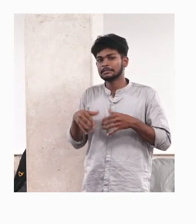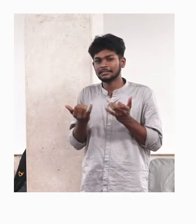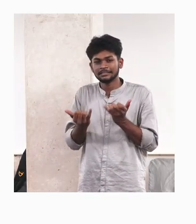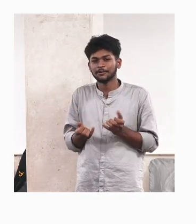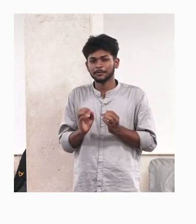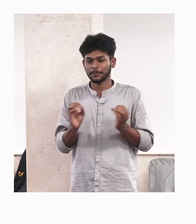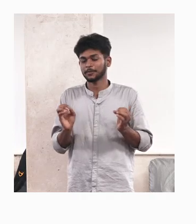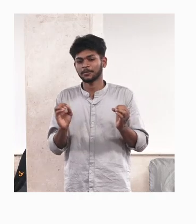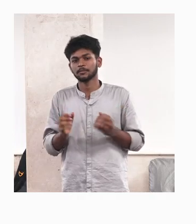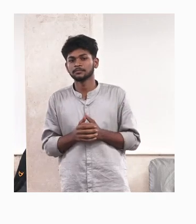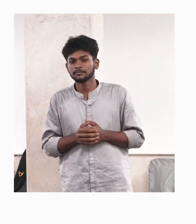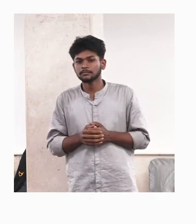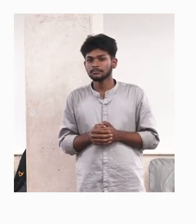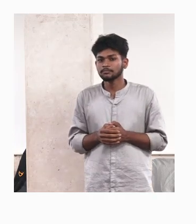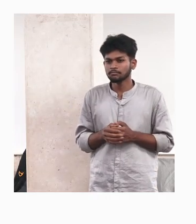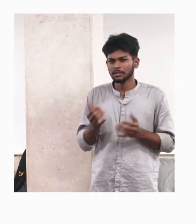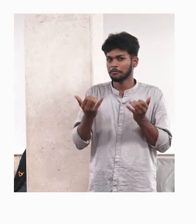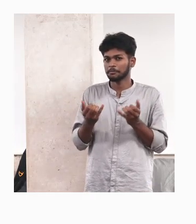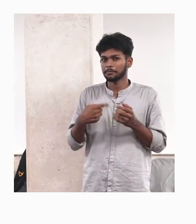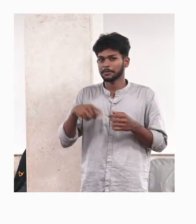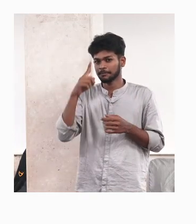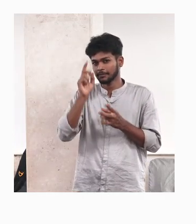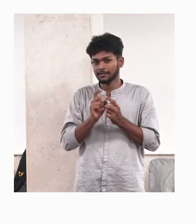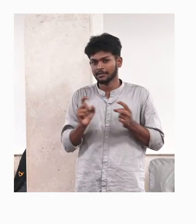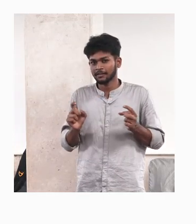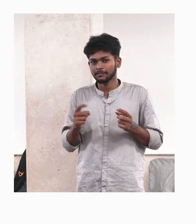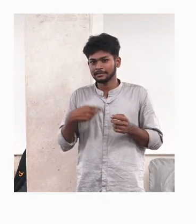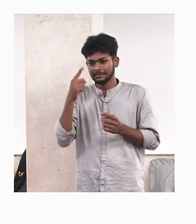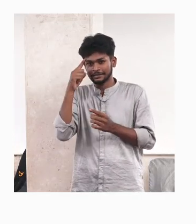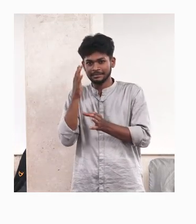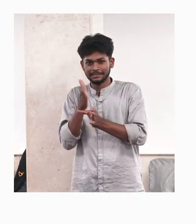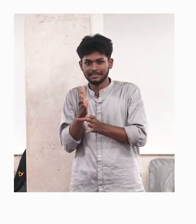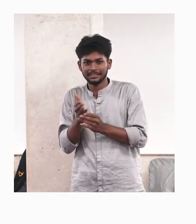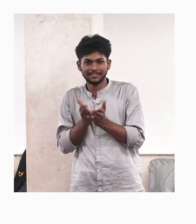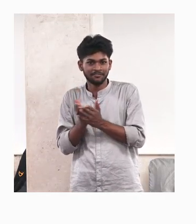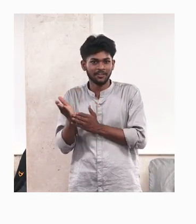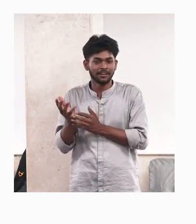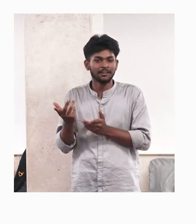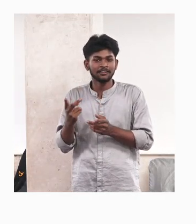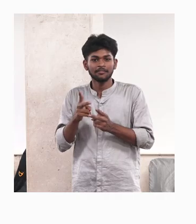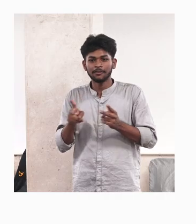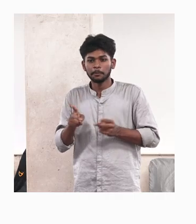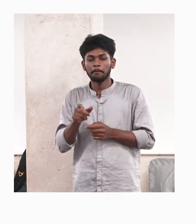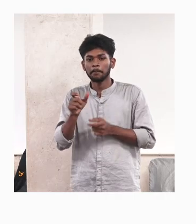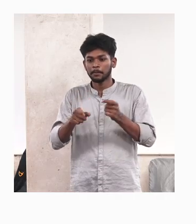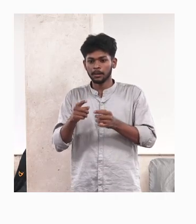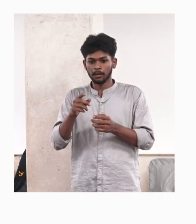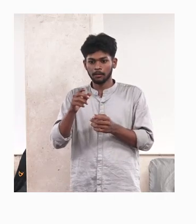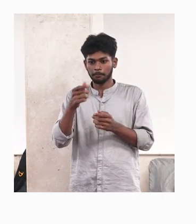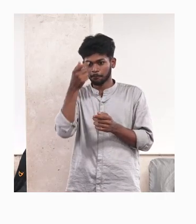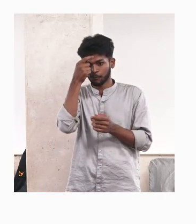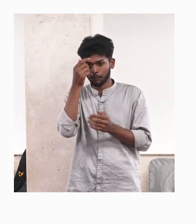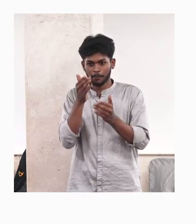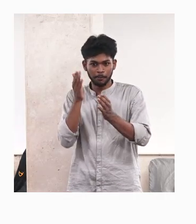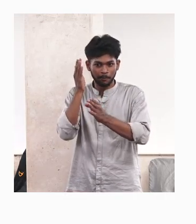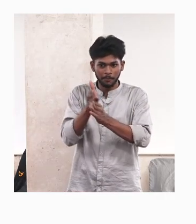now. A lot of clarities come in the way we think and how we want to approach a problem or,